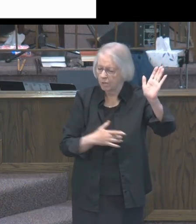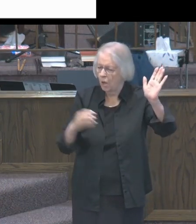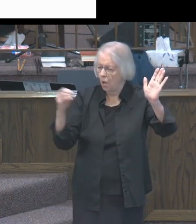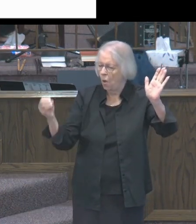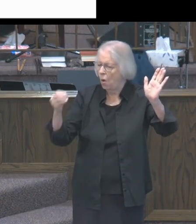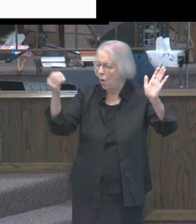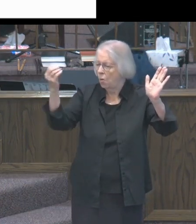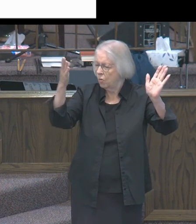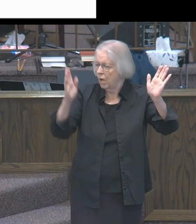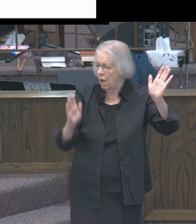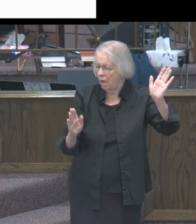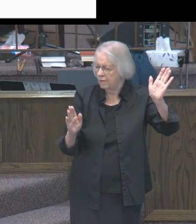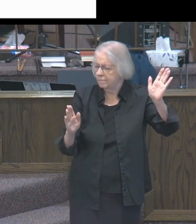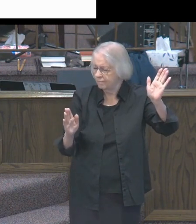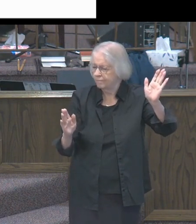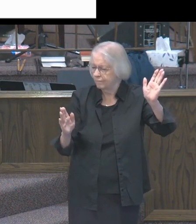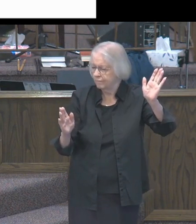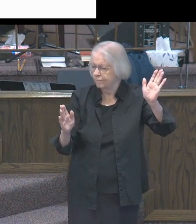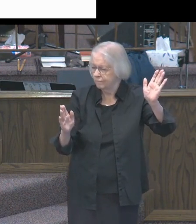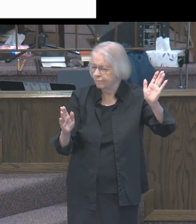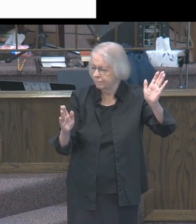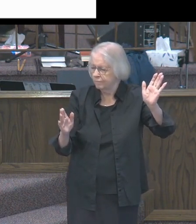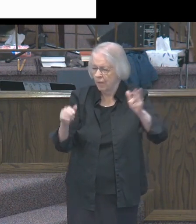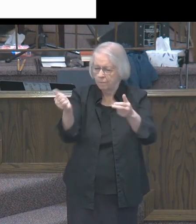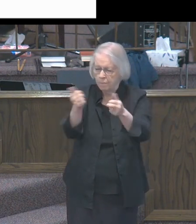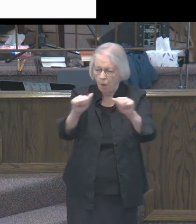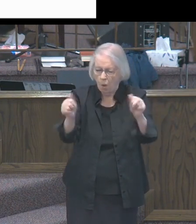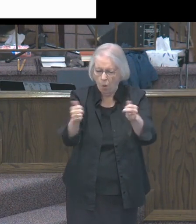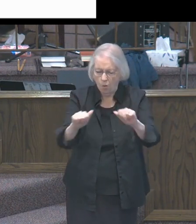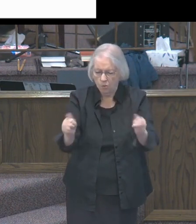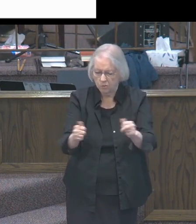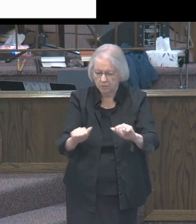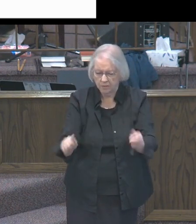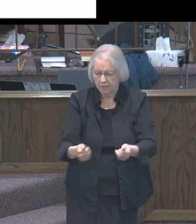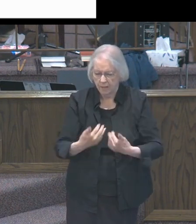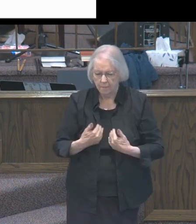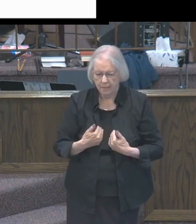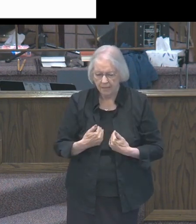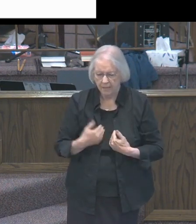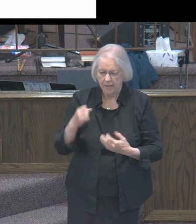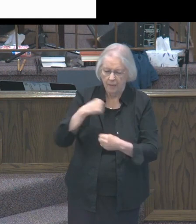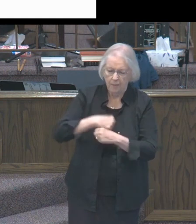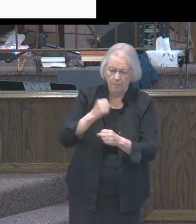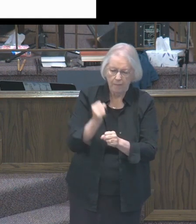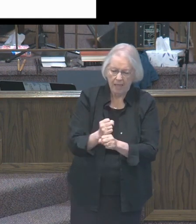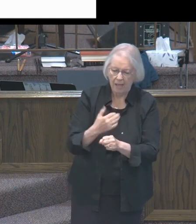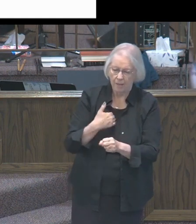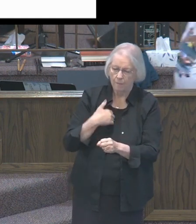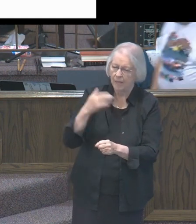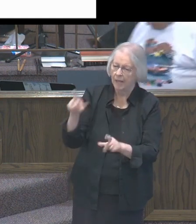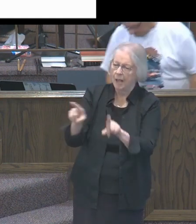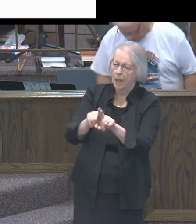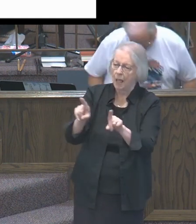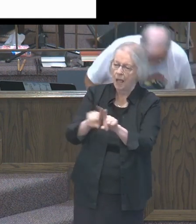Make it ever true. Mold me and make me like, just like